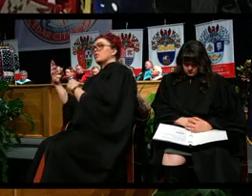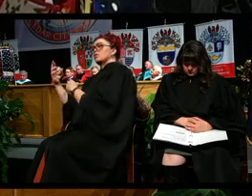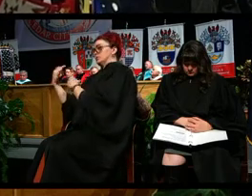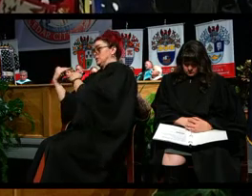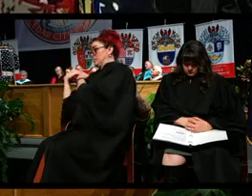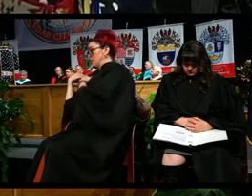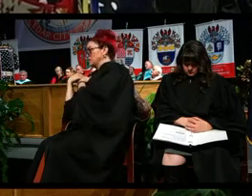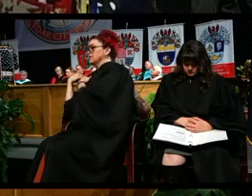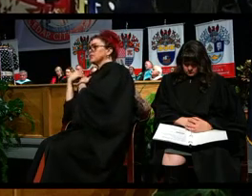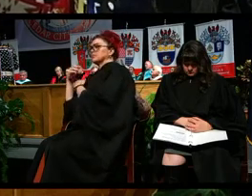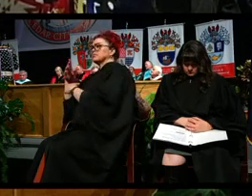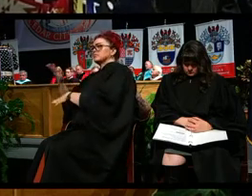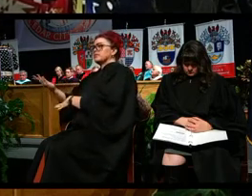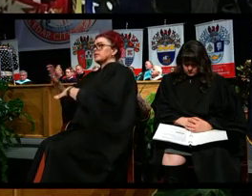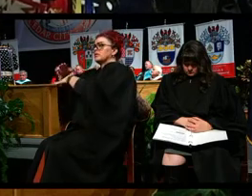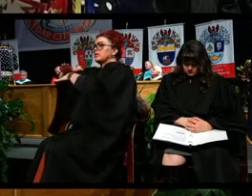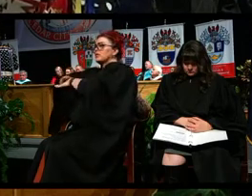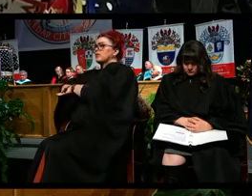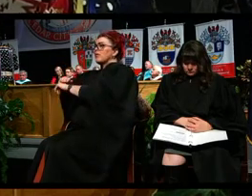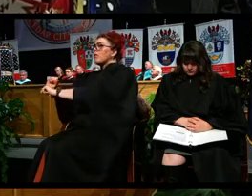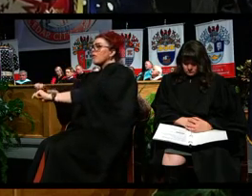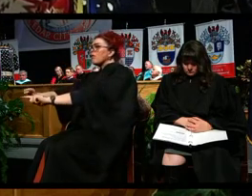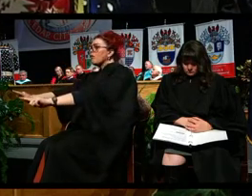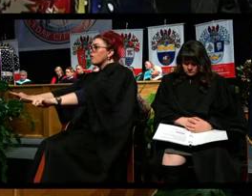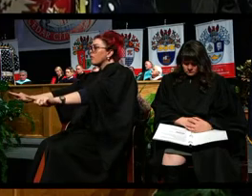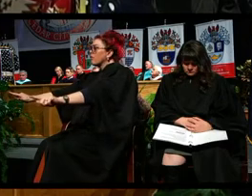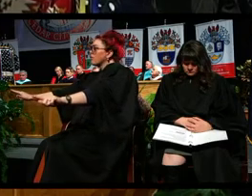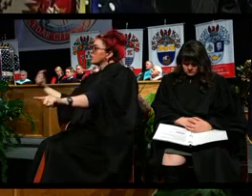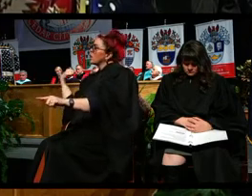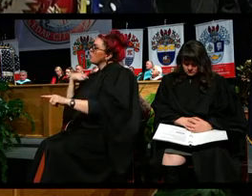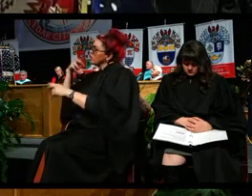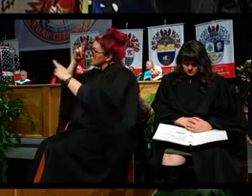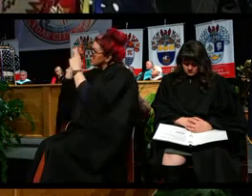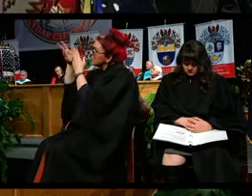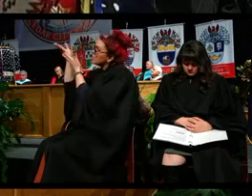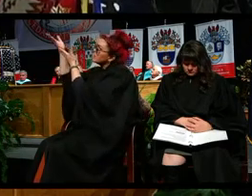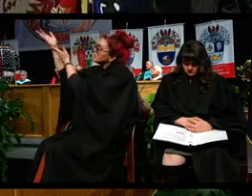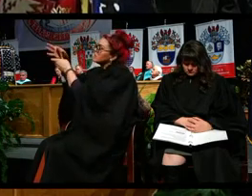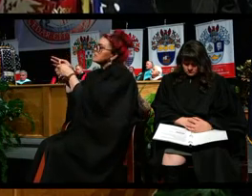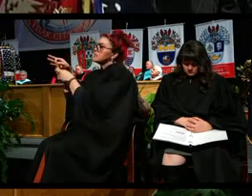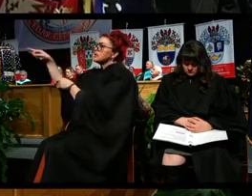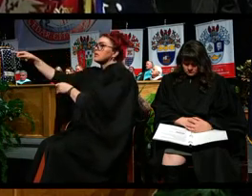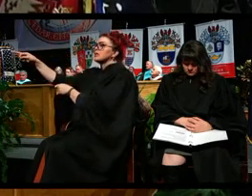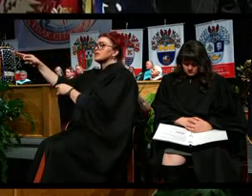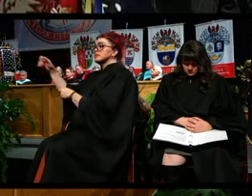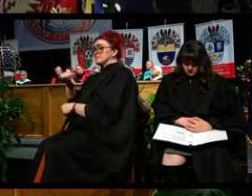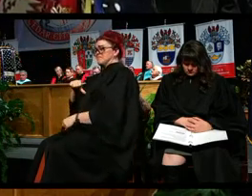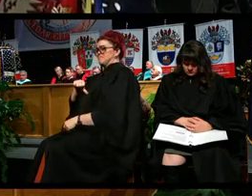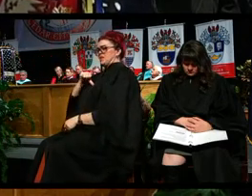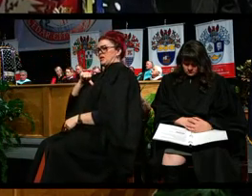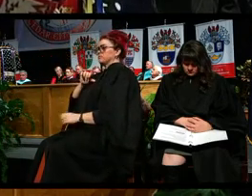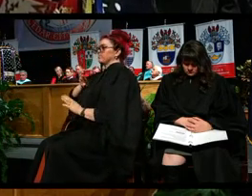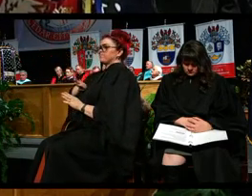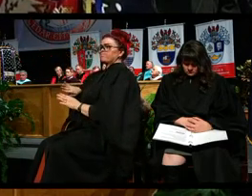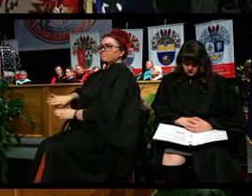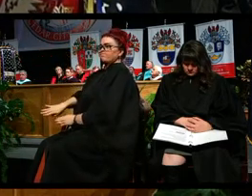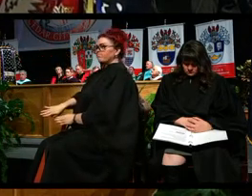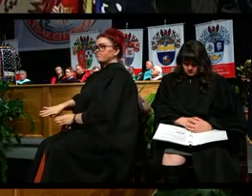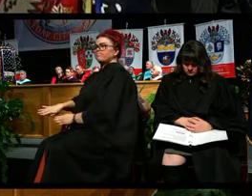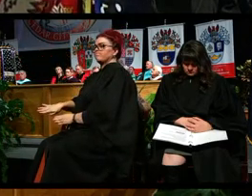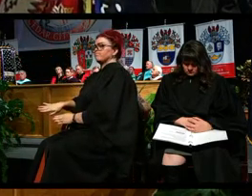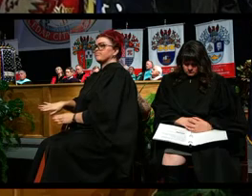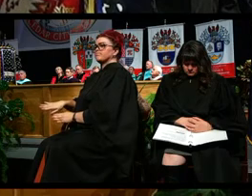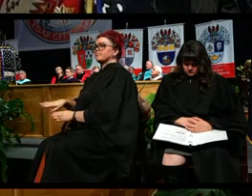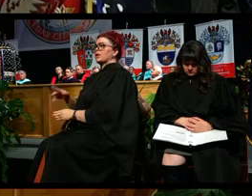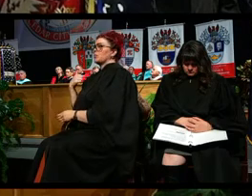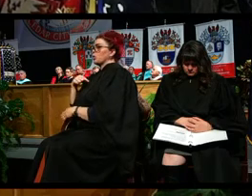us as we have respect for the spirit and not be proud in who we are and what